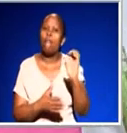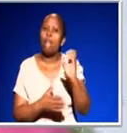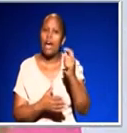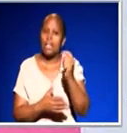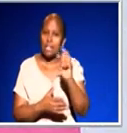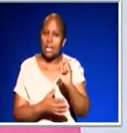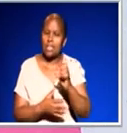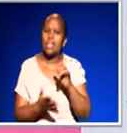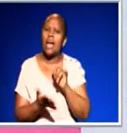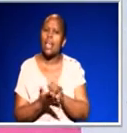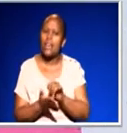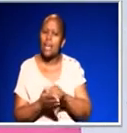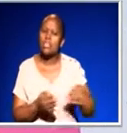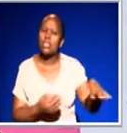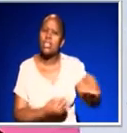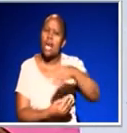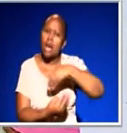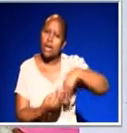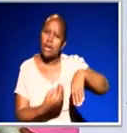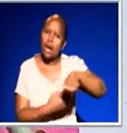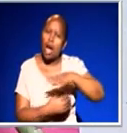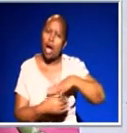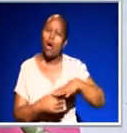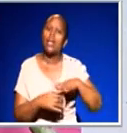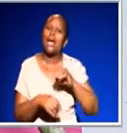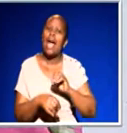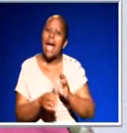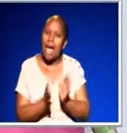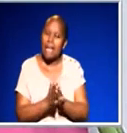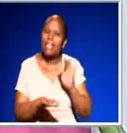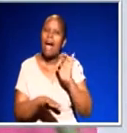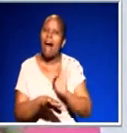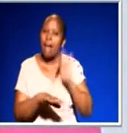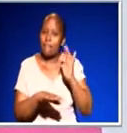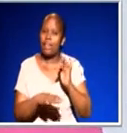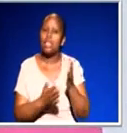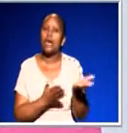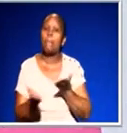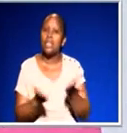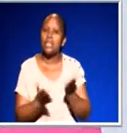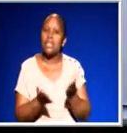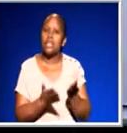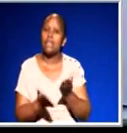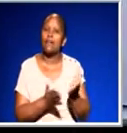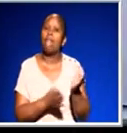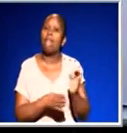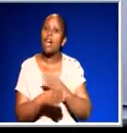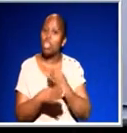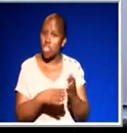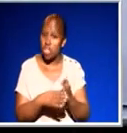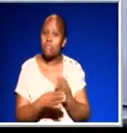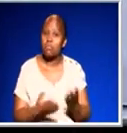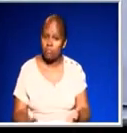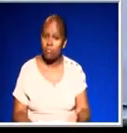which surround and affect business operations.